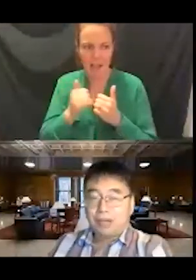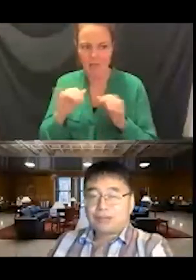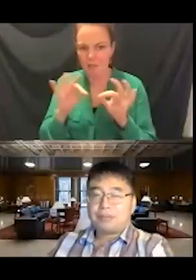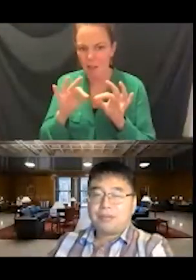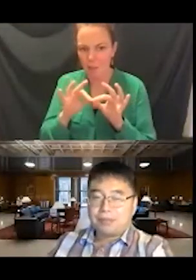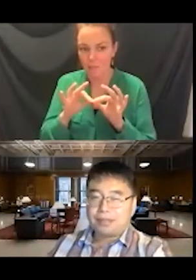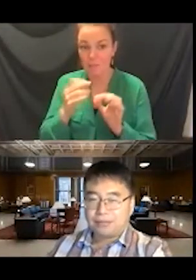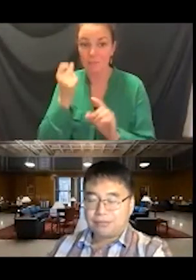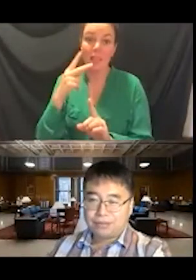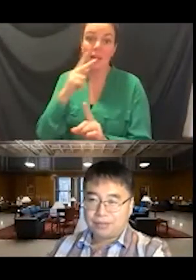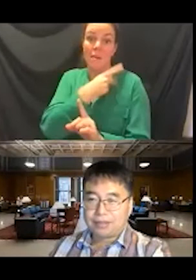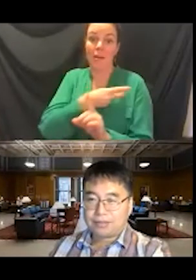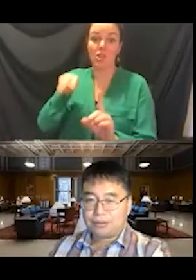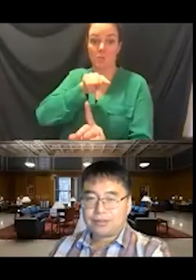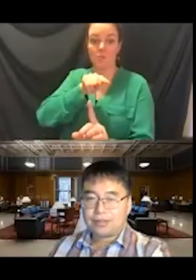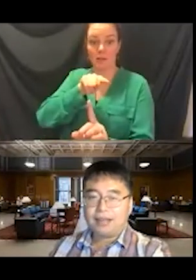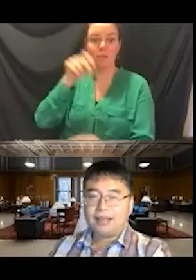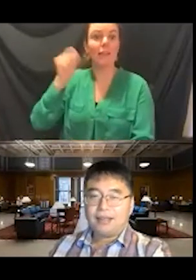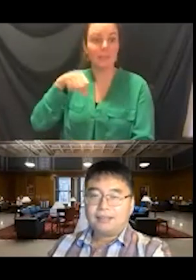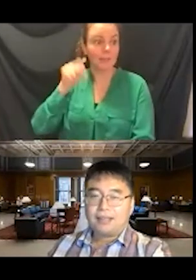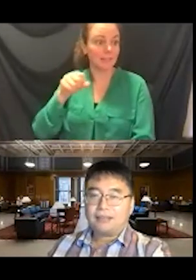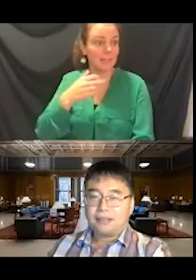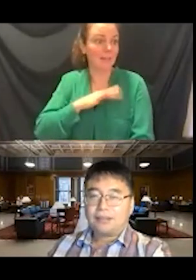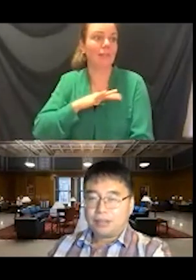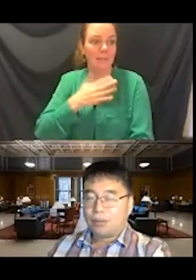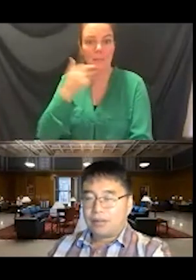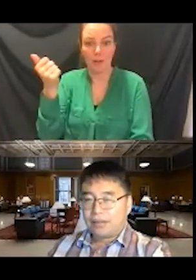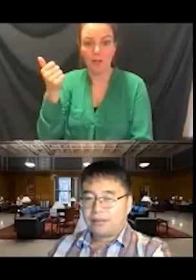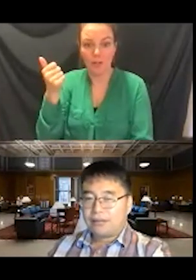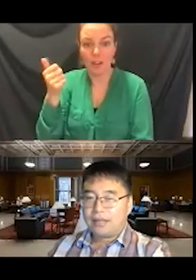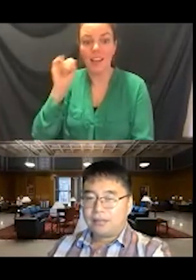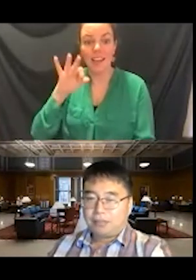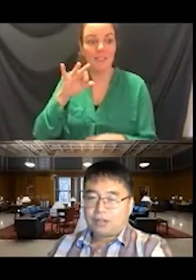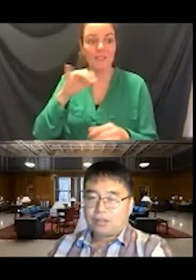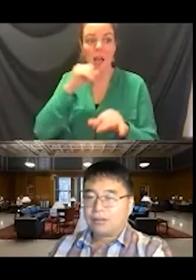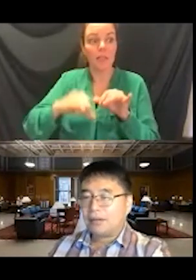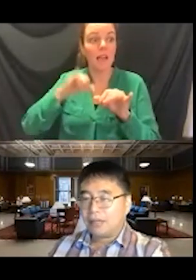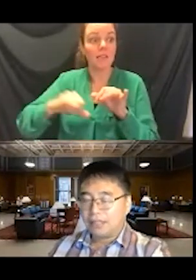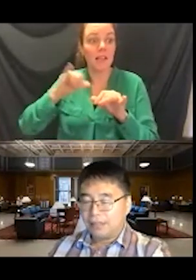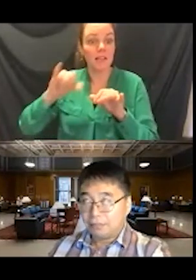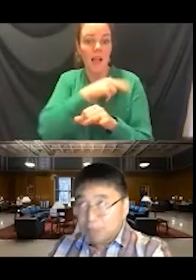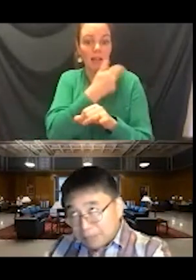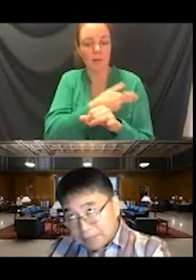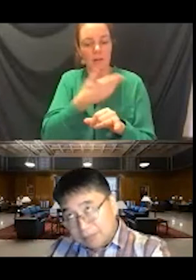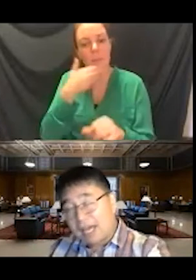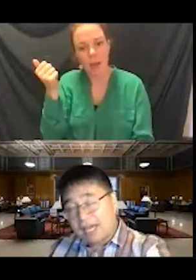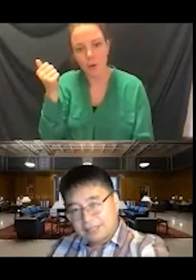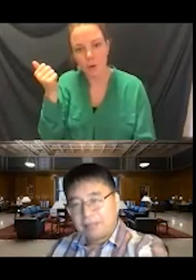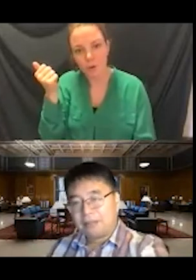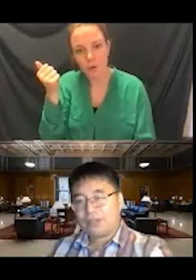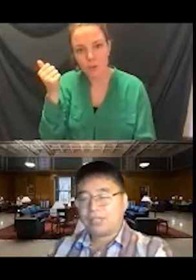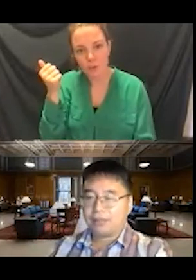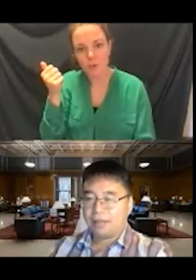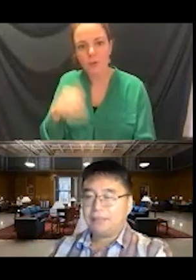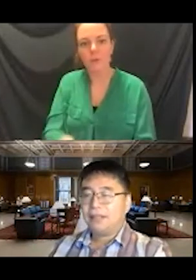from patient's perspective, you know, that's, you could say that the lower length of stay is patient outcome, it implies